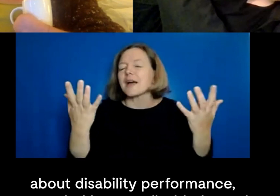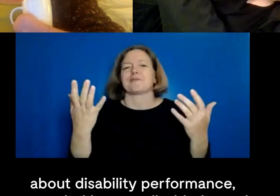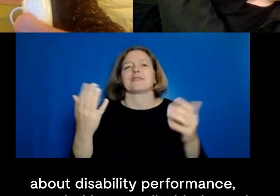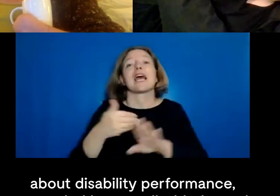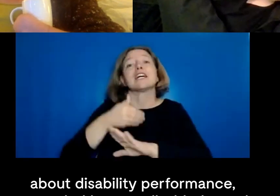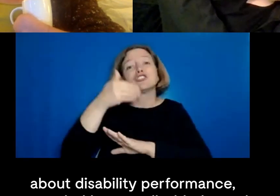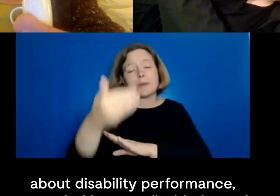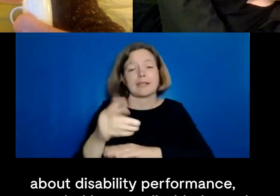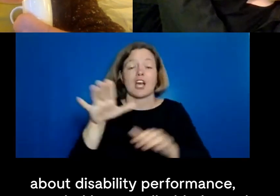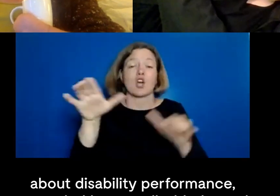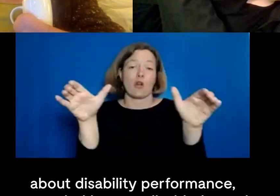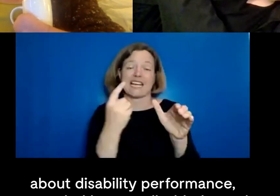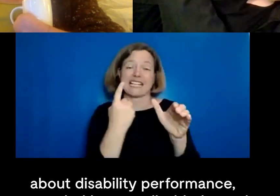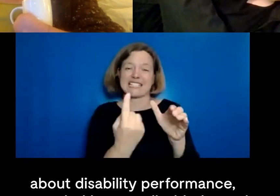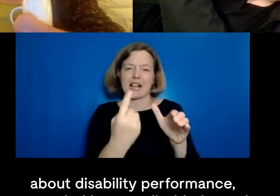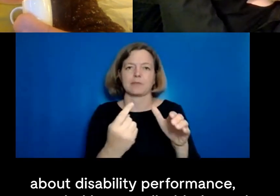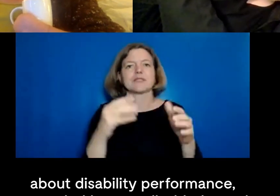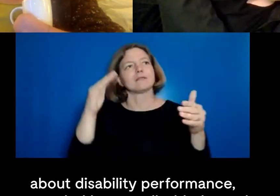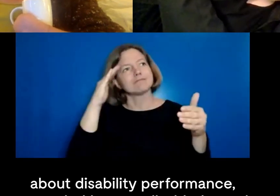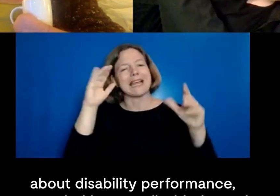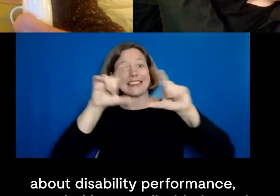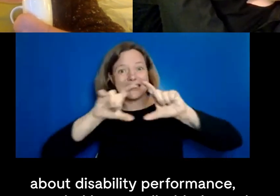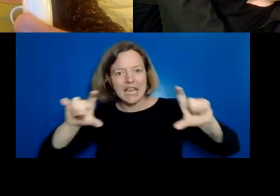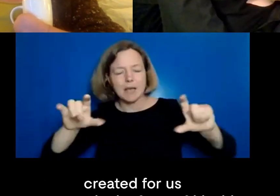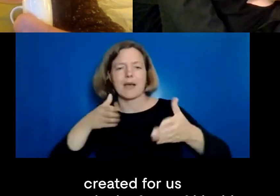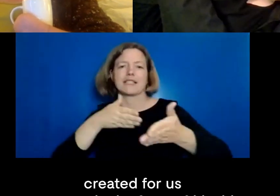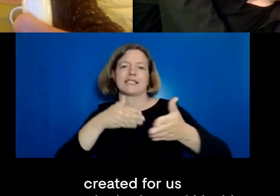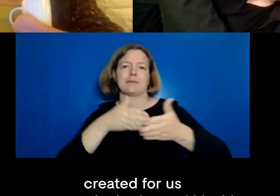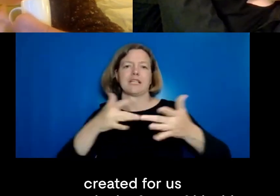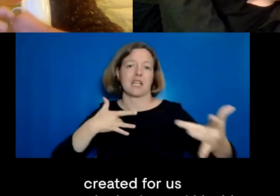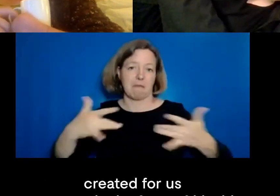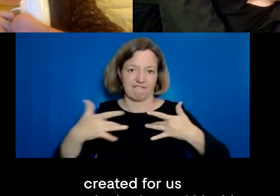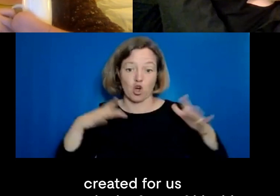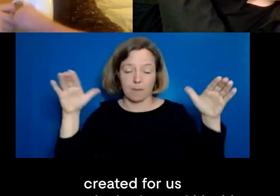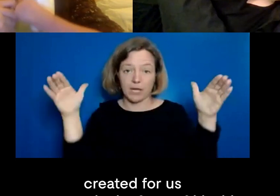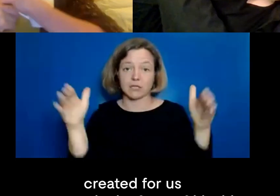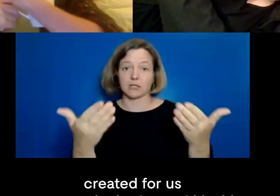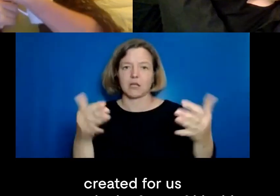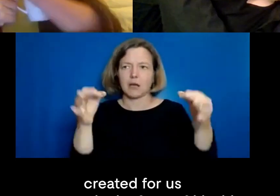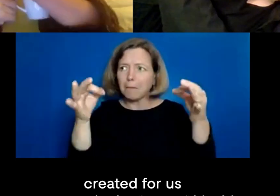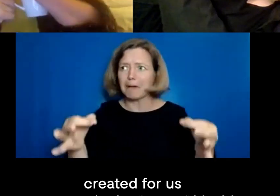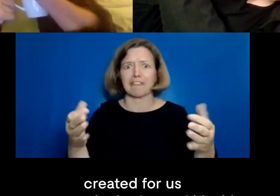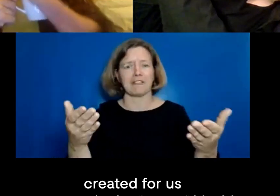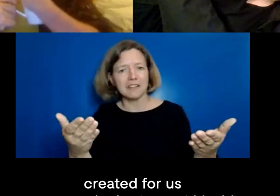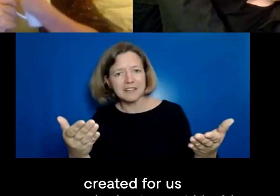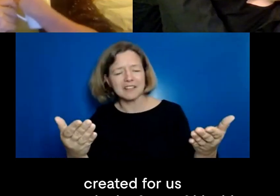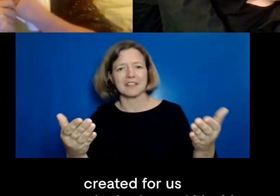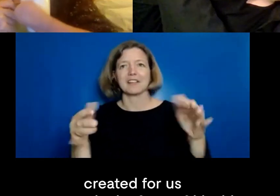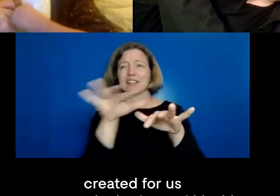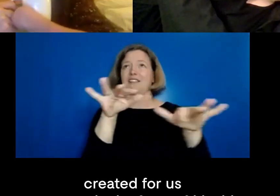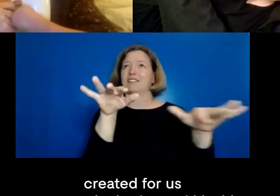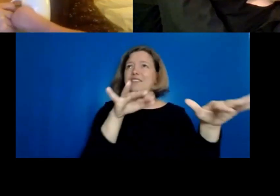disability performance, surrounded by non-disabled people, created for us a very particular form